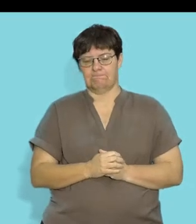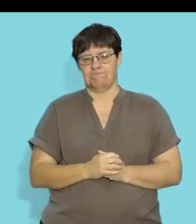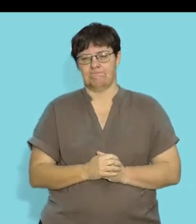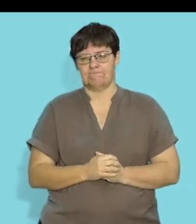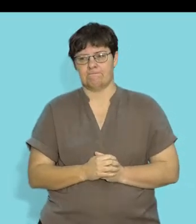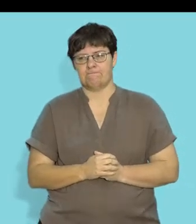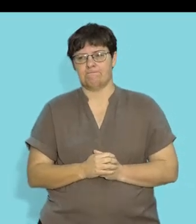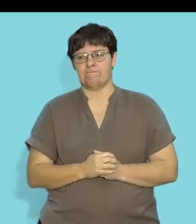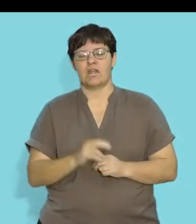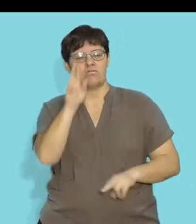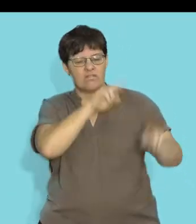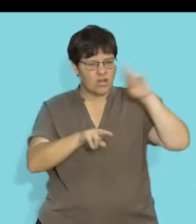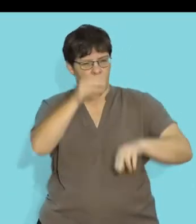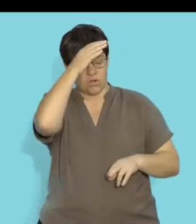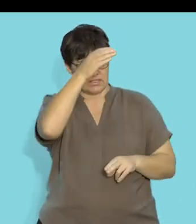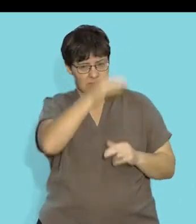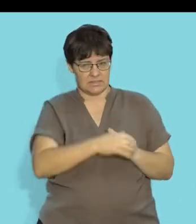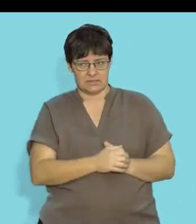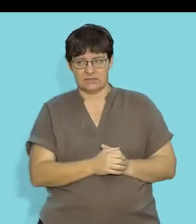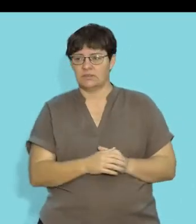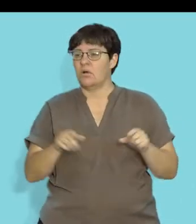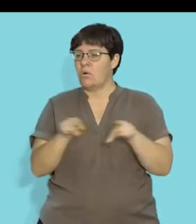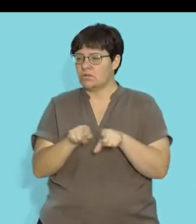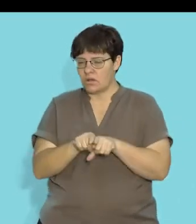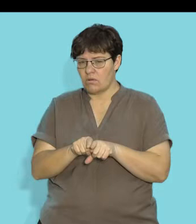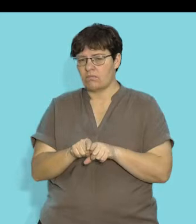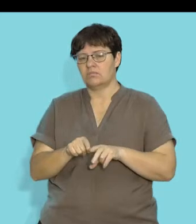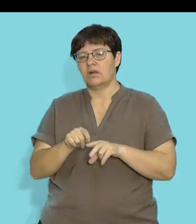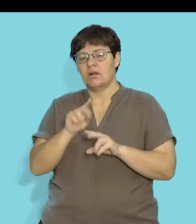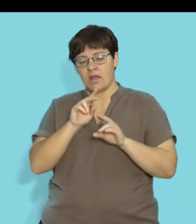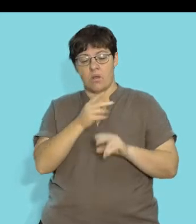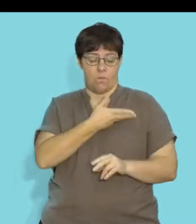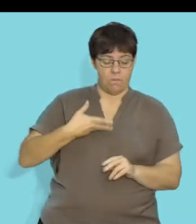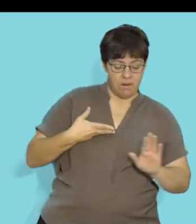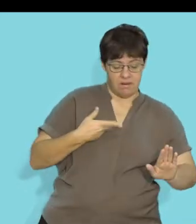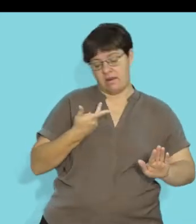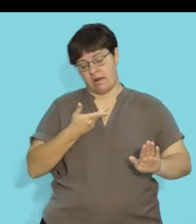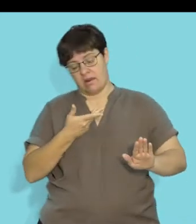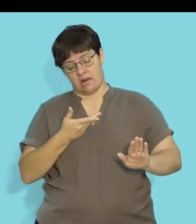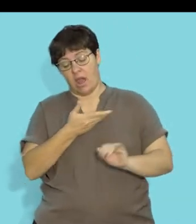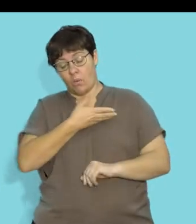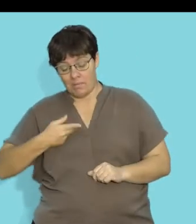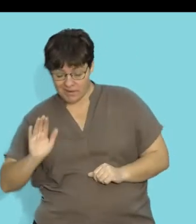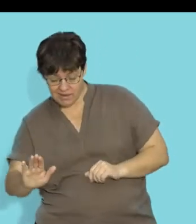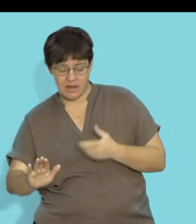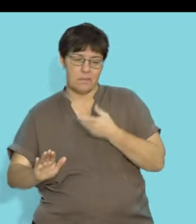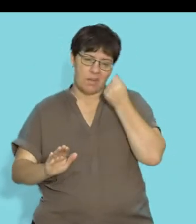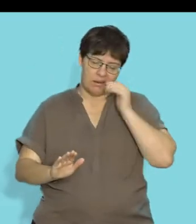So we're going to review some of the concepts, and we're going to look at an overview of the male and female reproductive systems in this